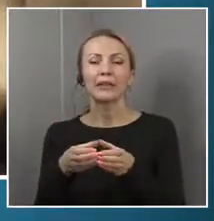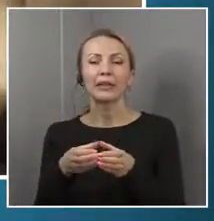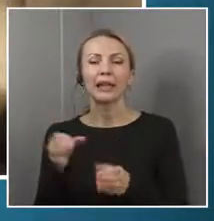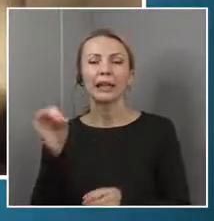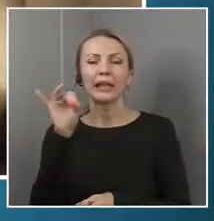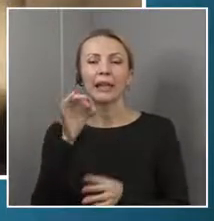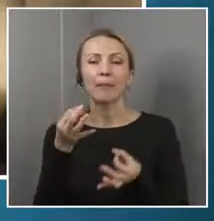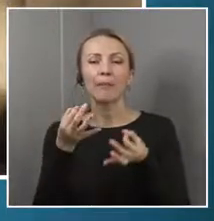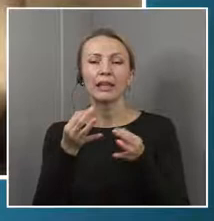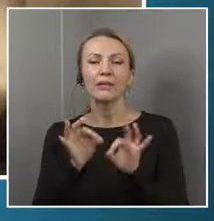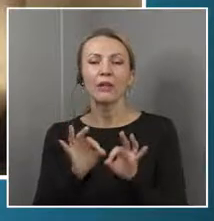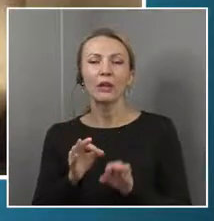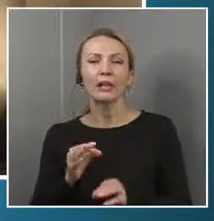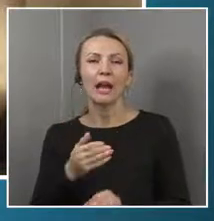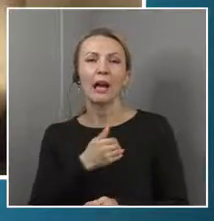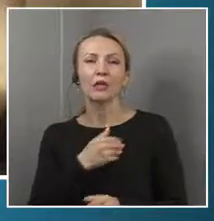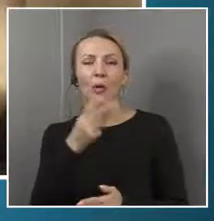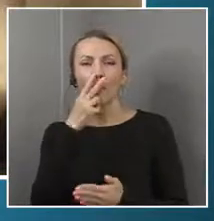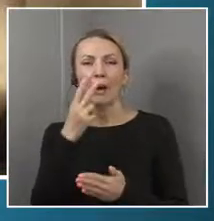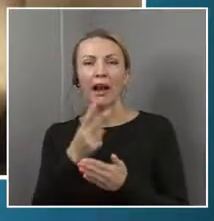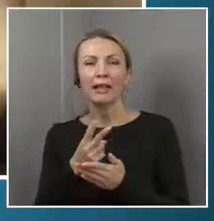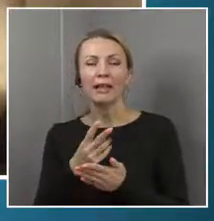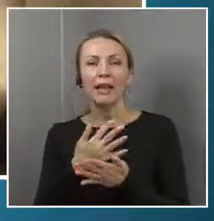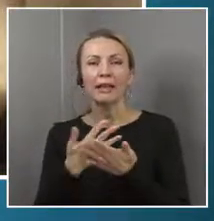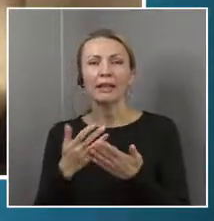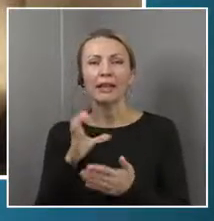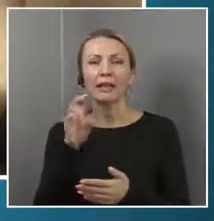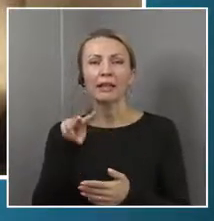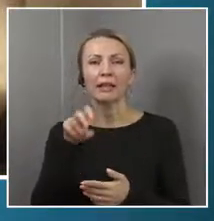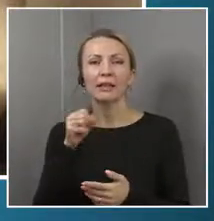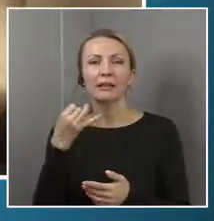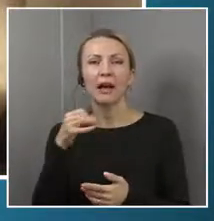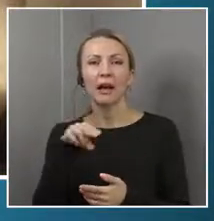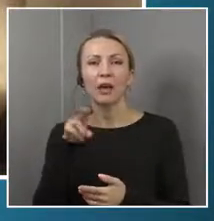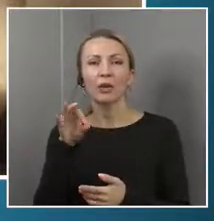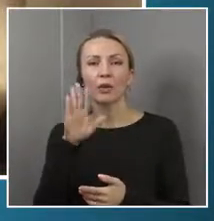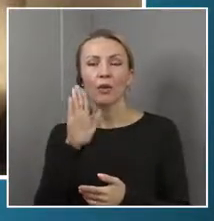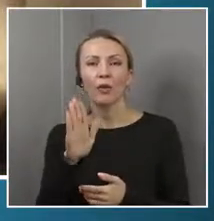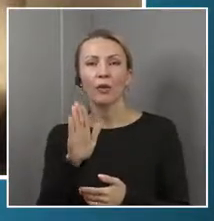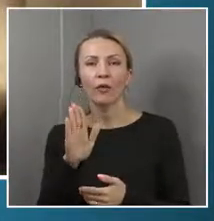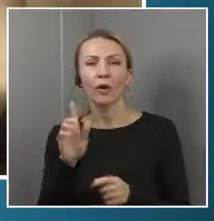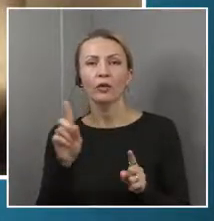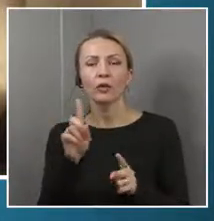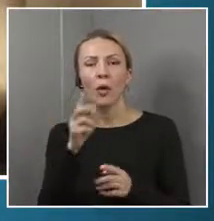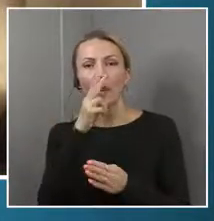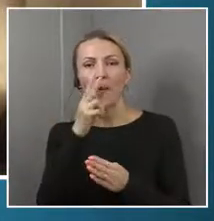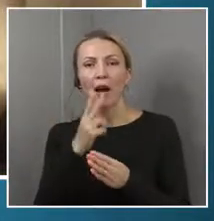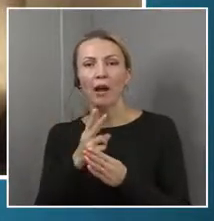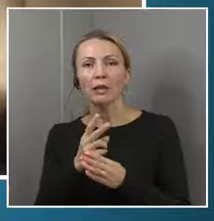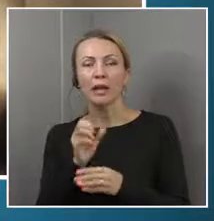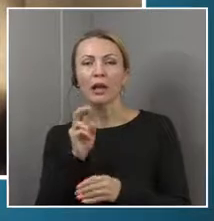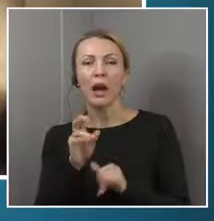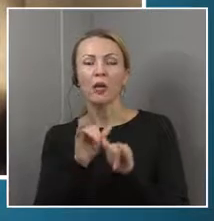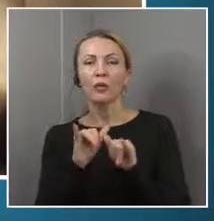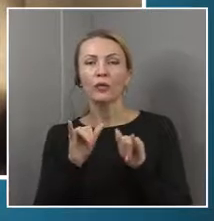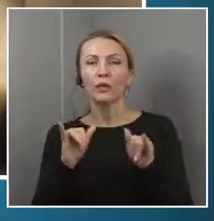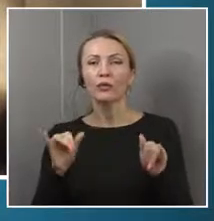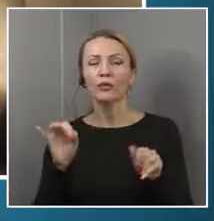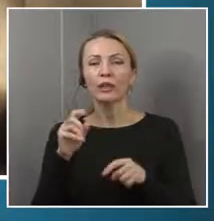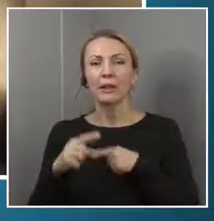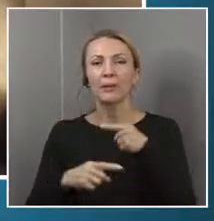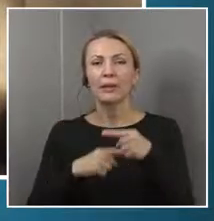slideshow of how some of these market trends that we note today do have parallels in the past,